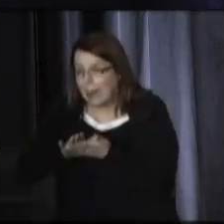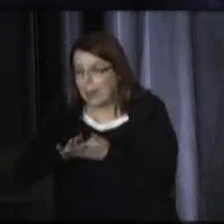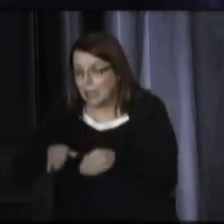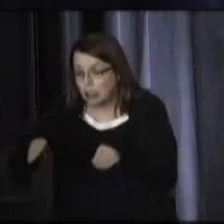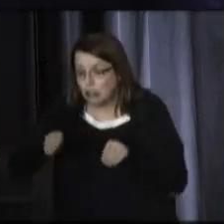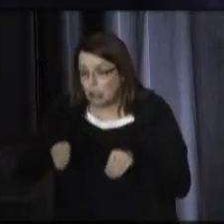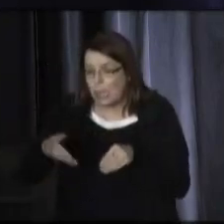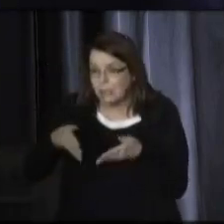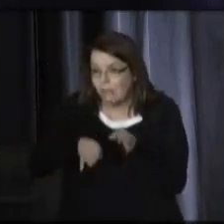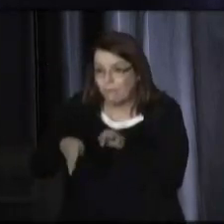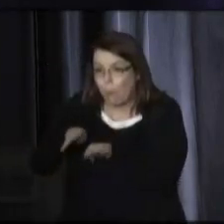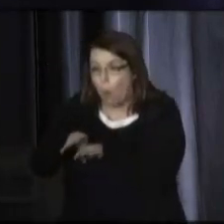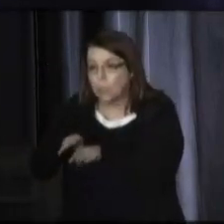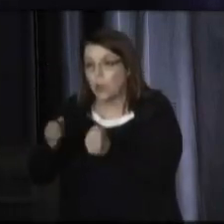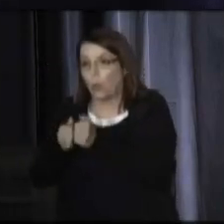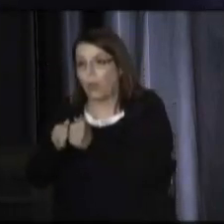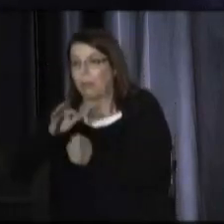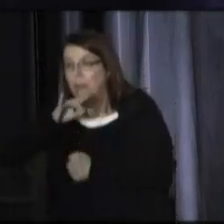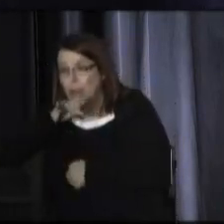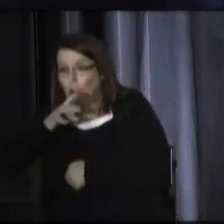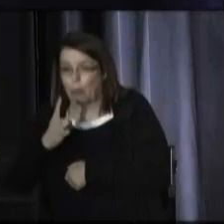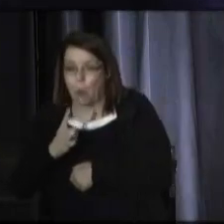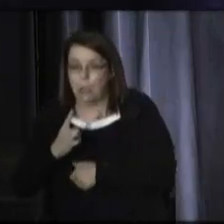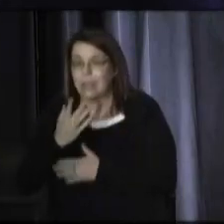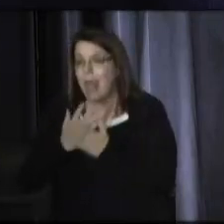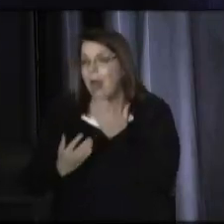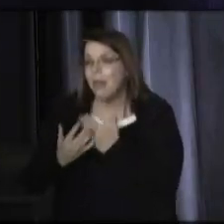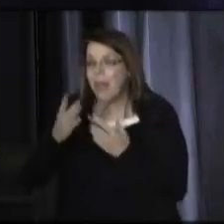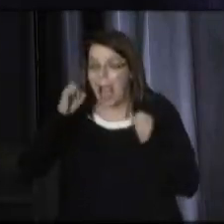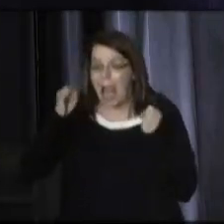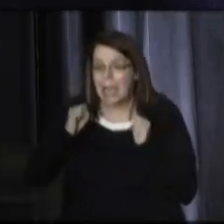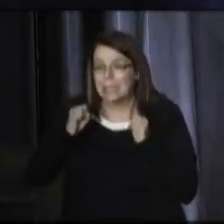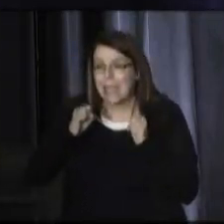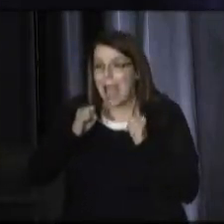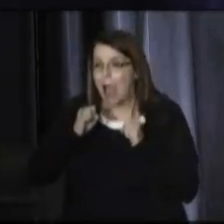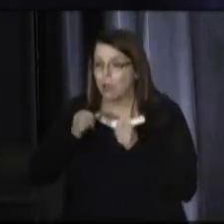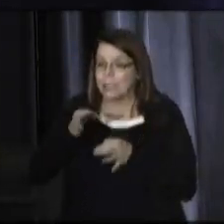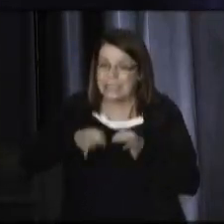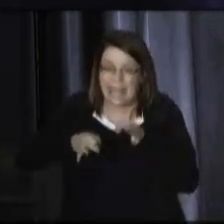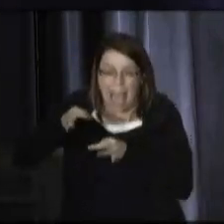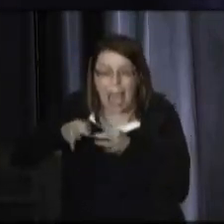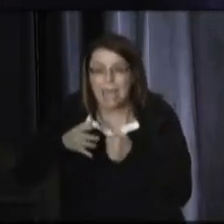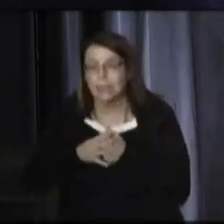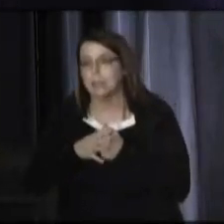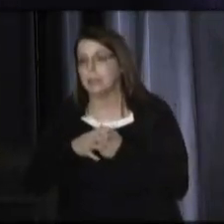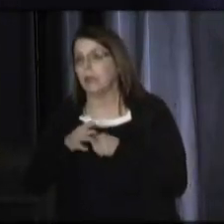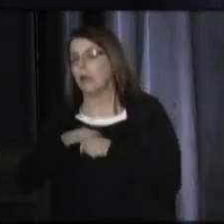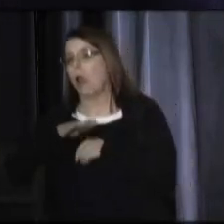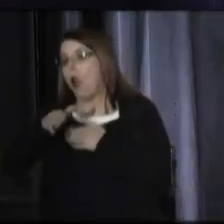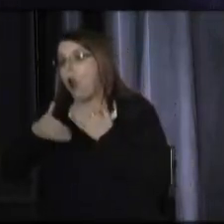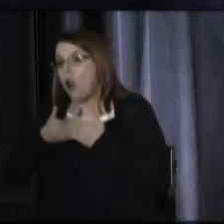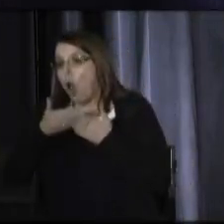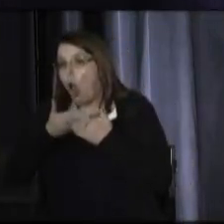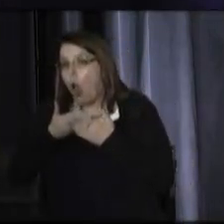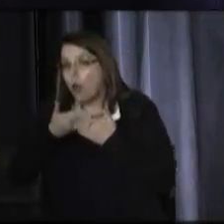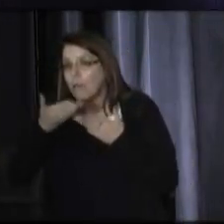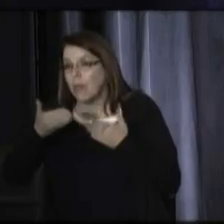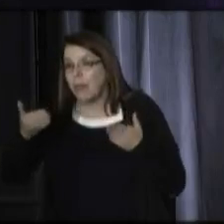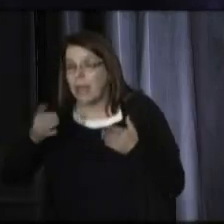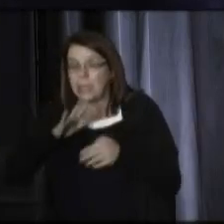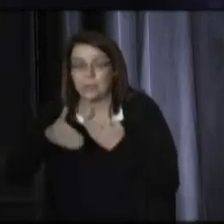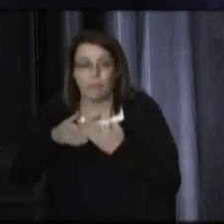once stopped short the instant he saw the familiar swell of dead leaves on the ground that shouted,